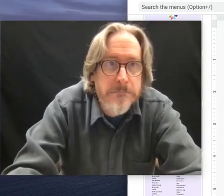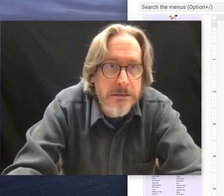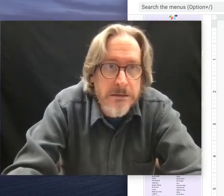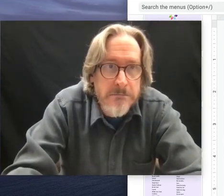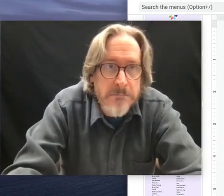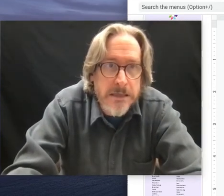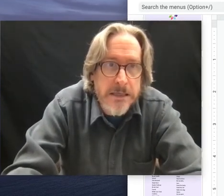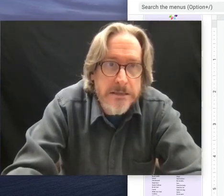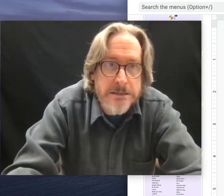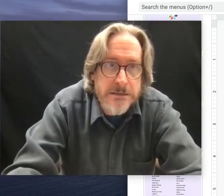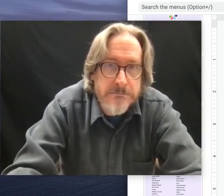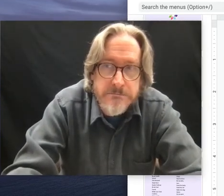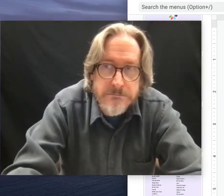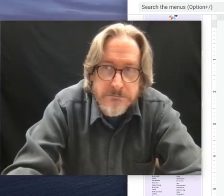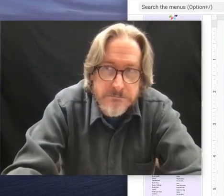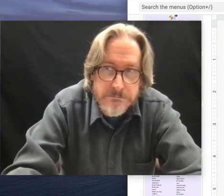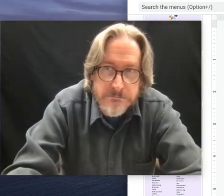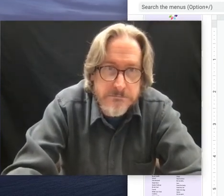anaconda. He eats